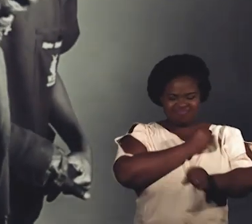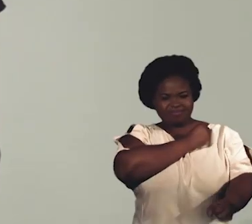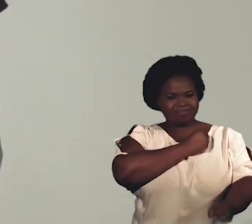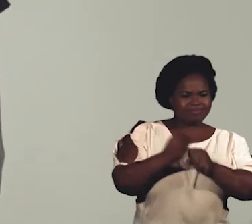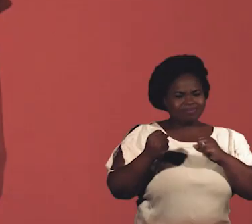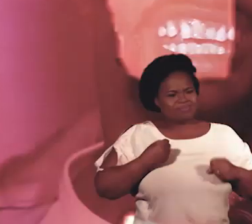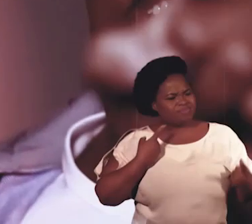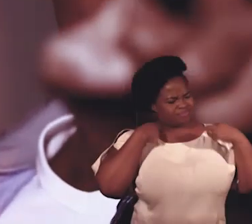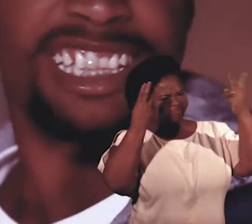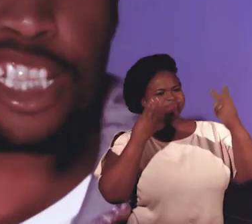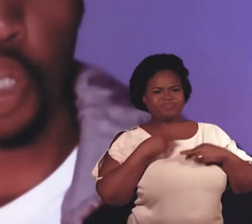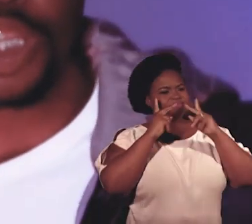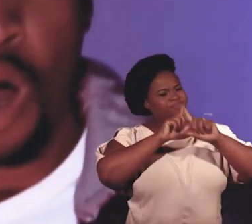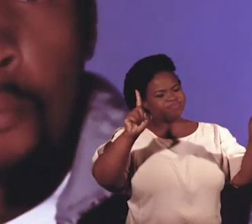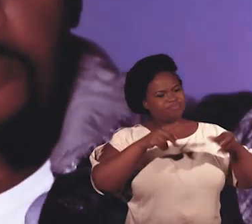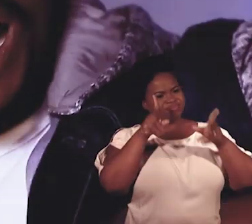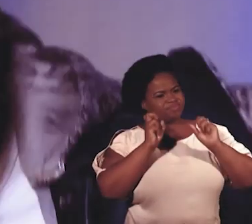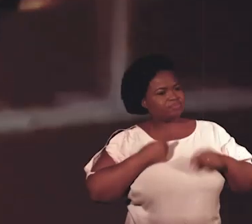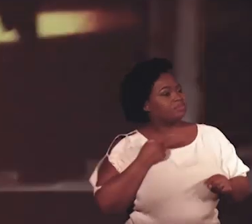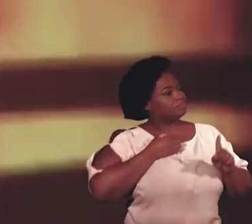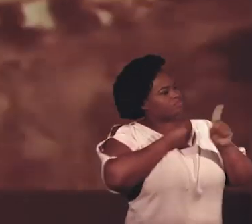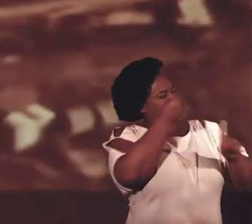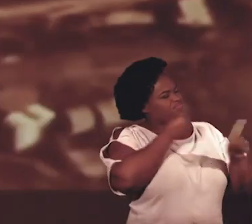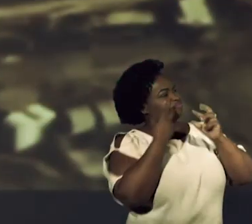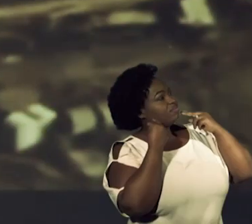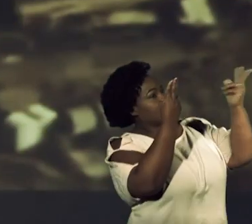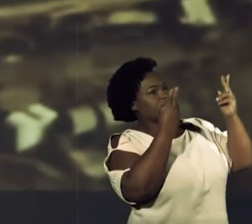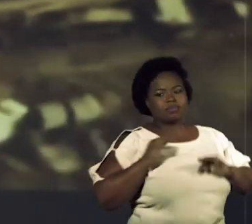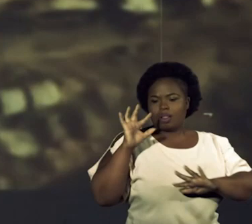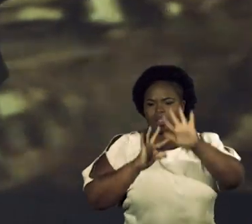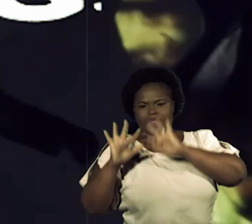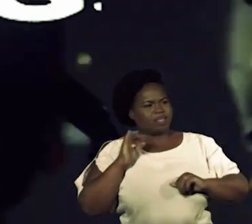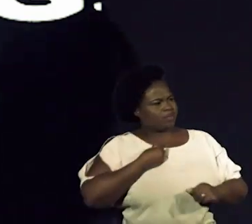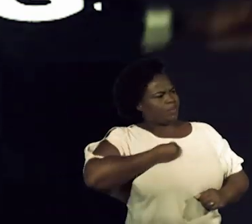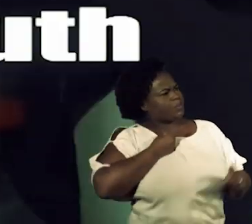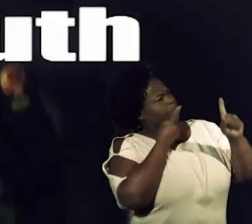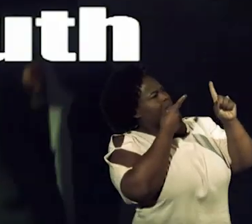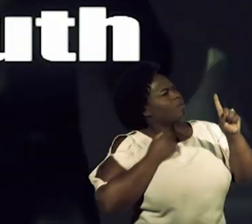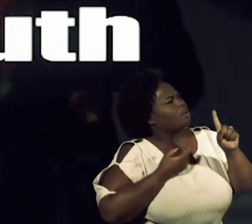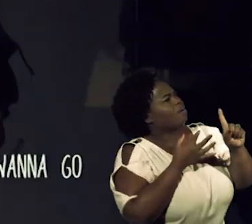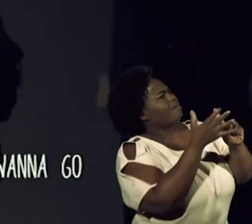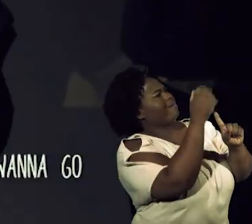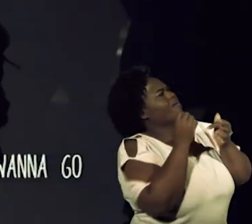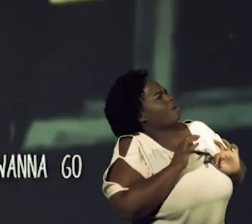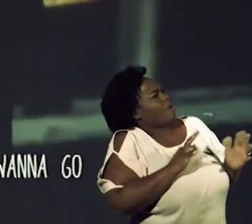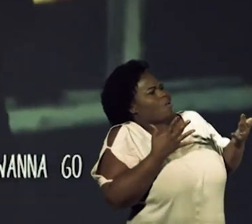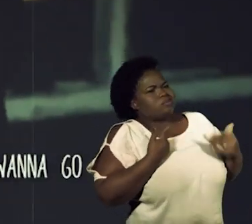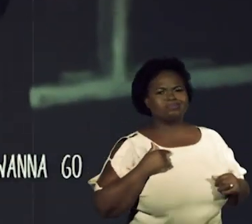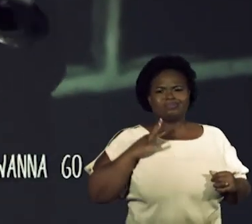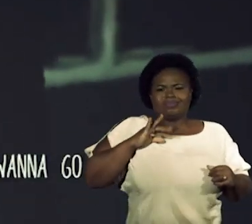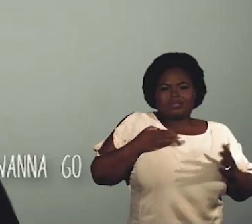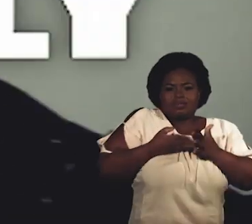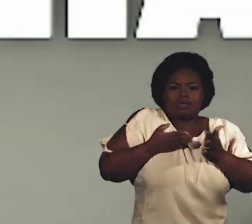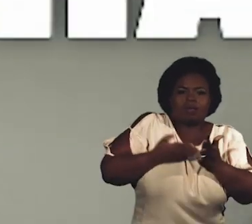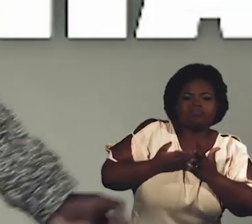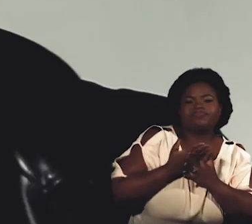your dreams go. We tired of listening to you, we rising from the dirt. Let's make them panic, rising off the youth. And I know how to function and know where the